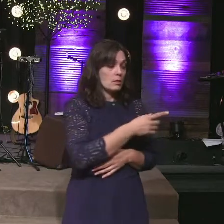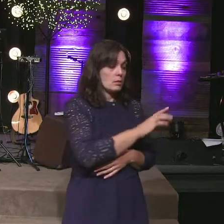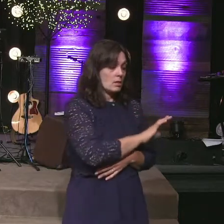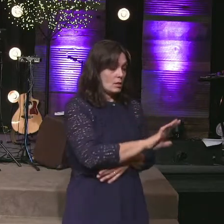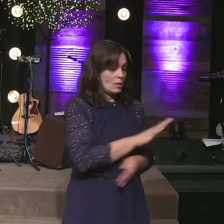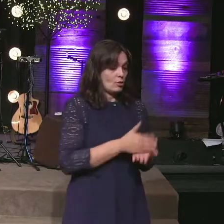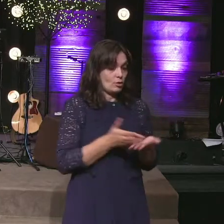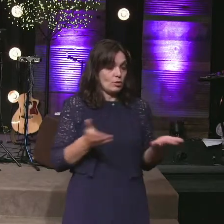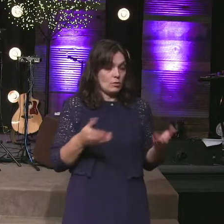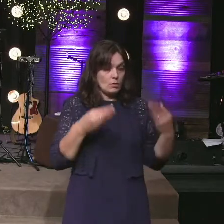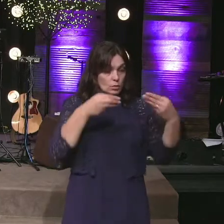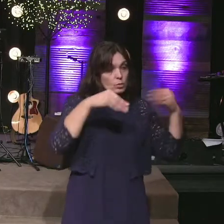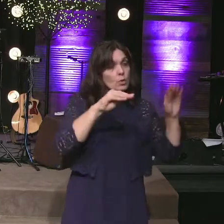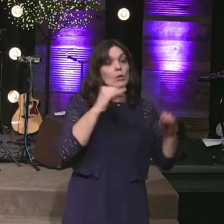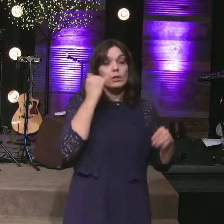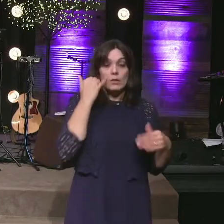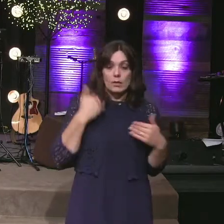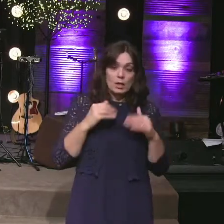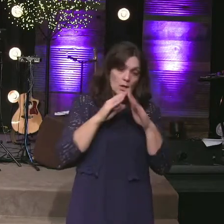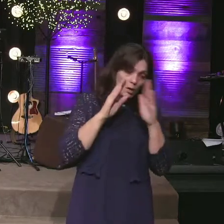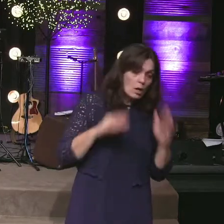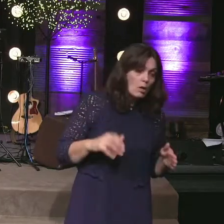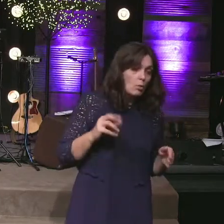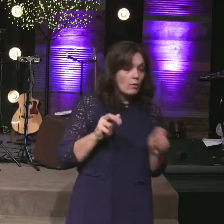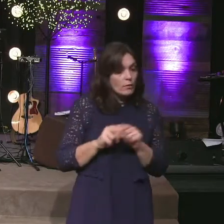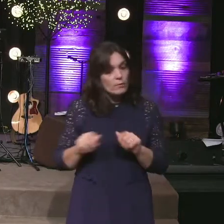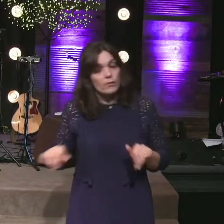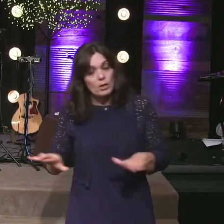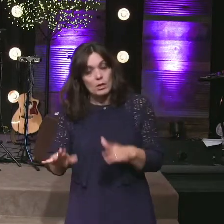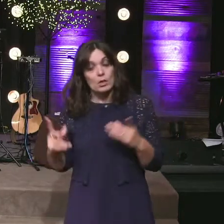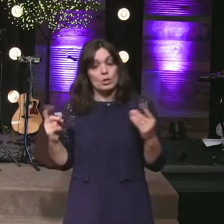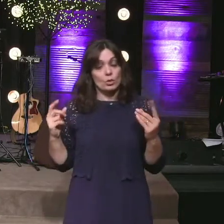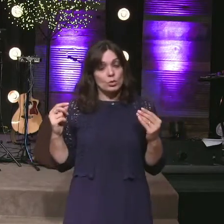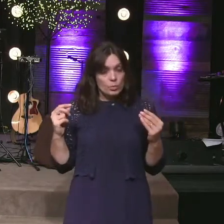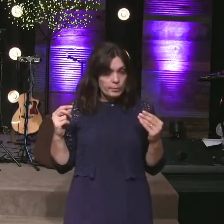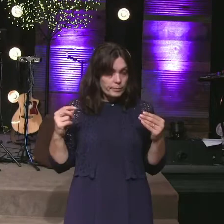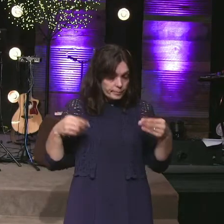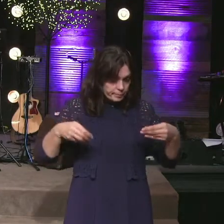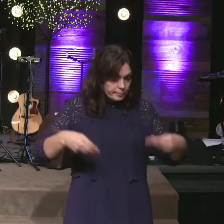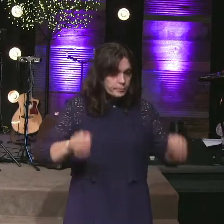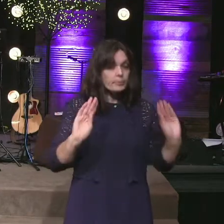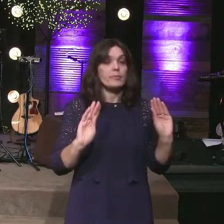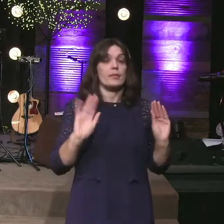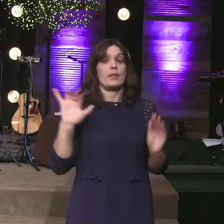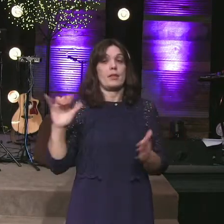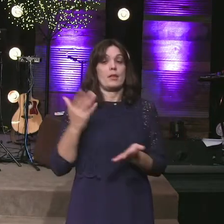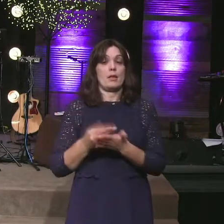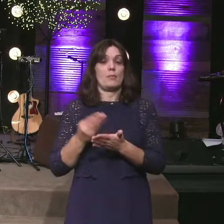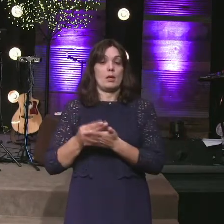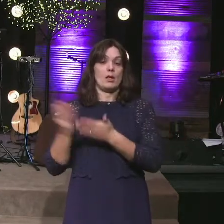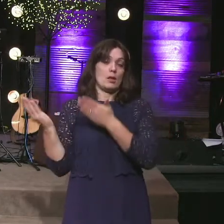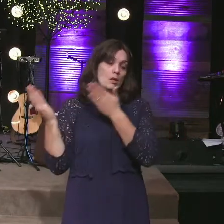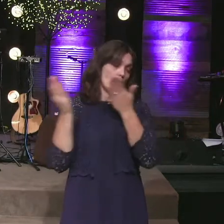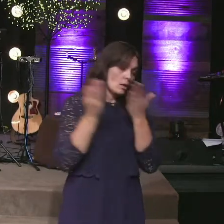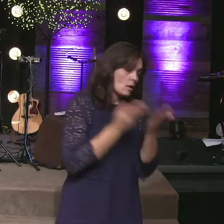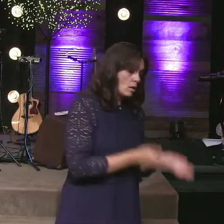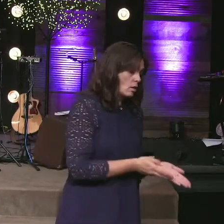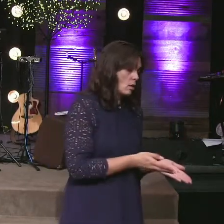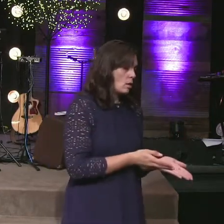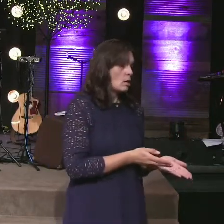had a house or a field, they sold it and they brought the money in and laid it at the disciples' feet and